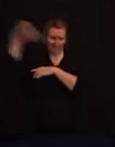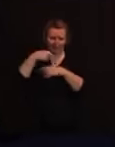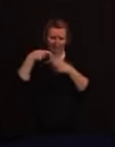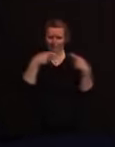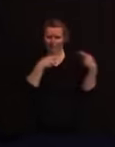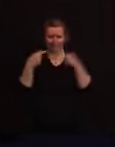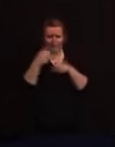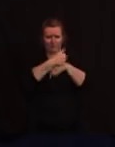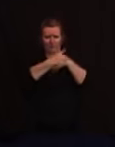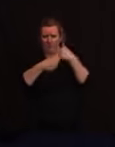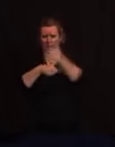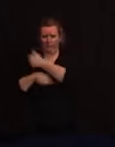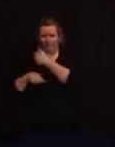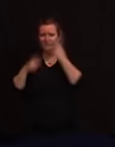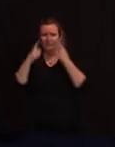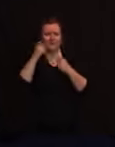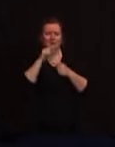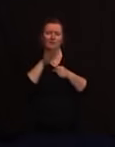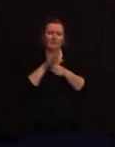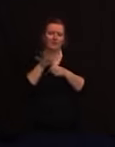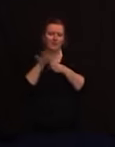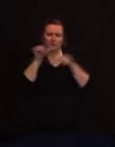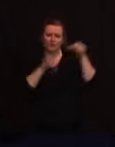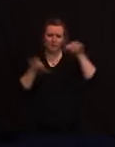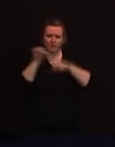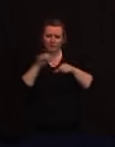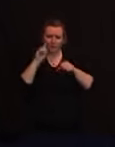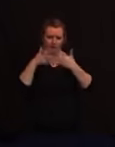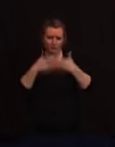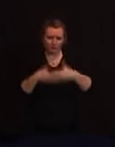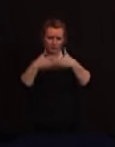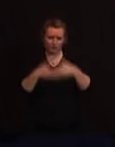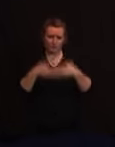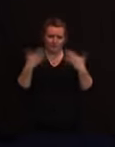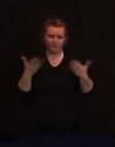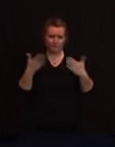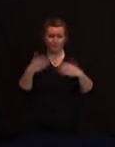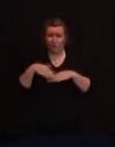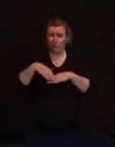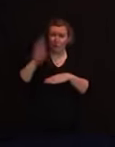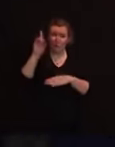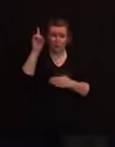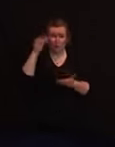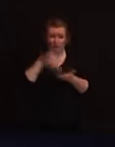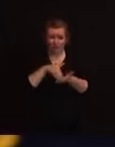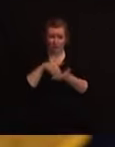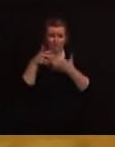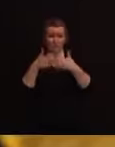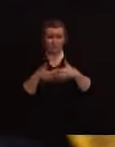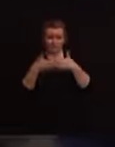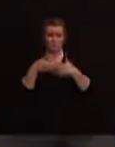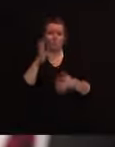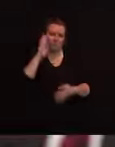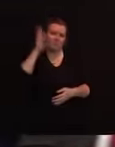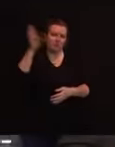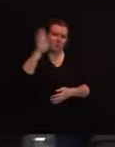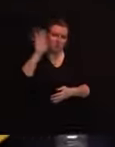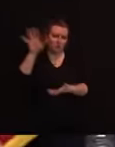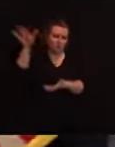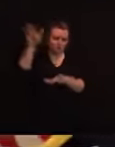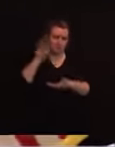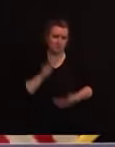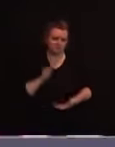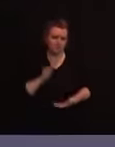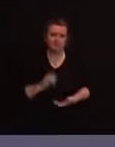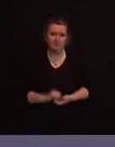we can get thousands of point-of-care tests out in the very near future. I would think, by the way, the first time finger pointing